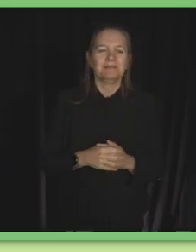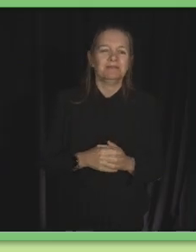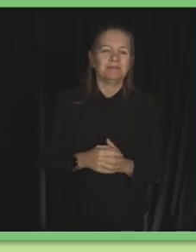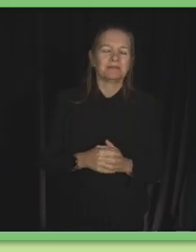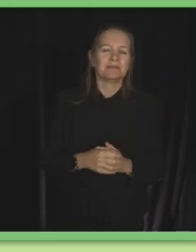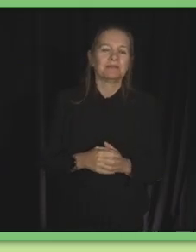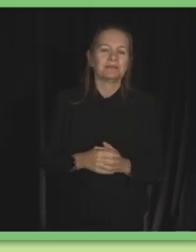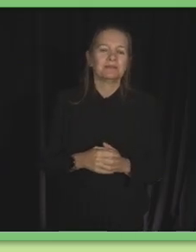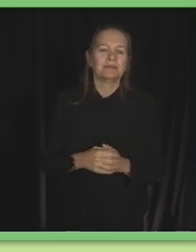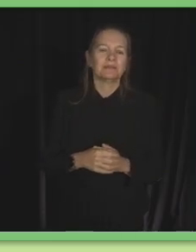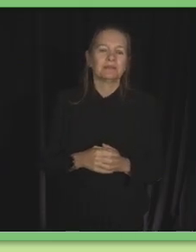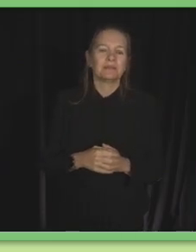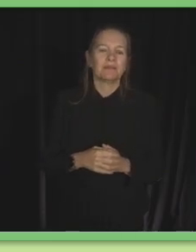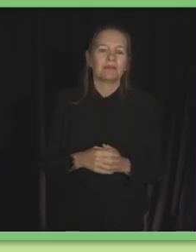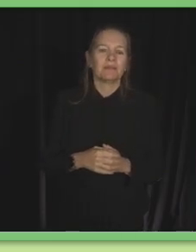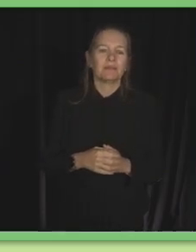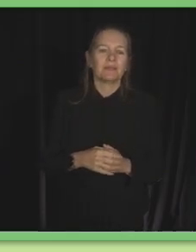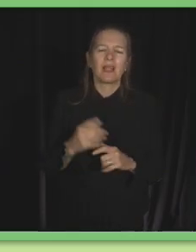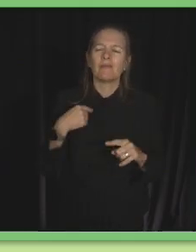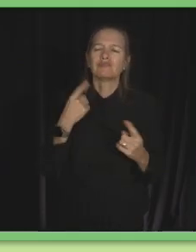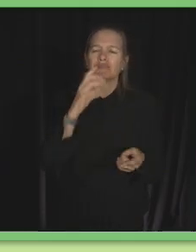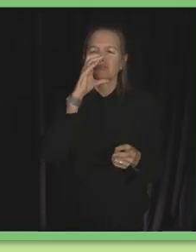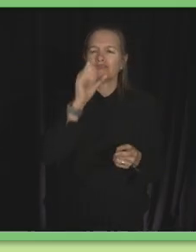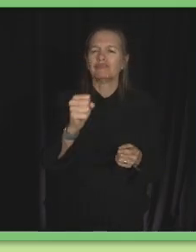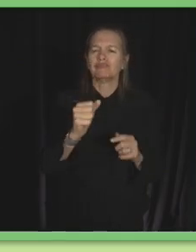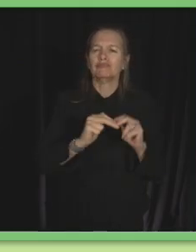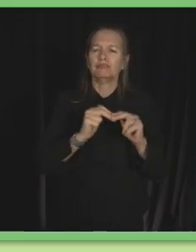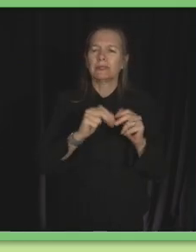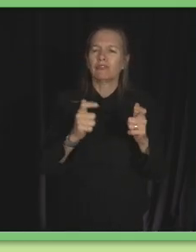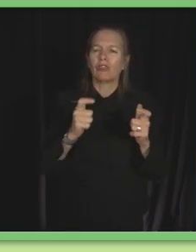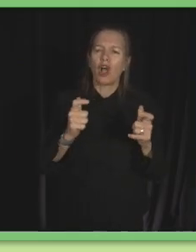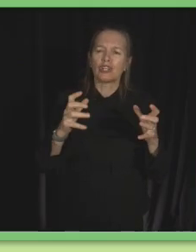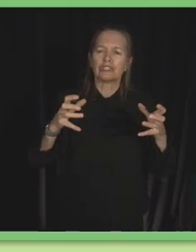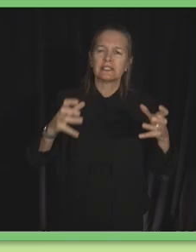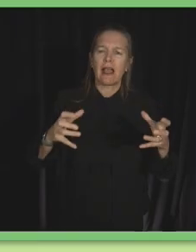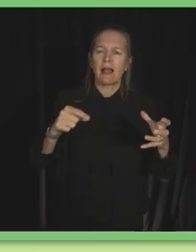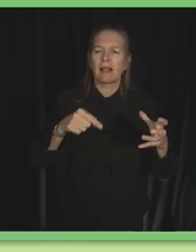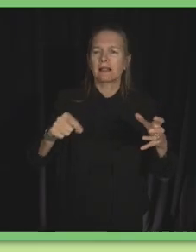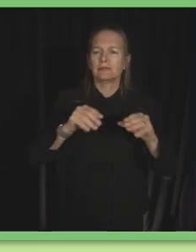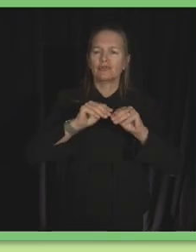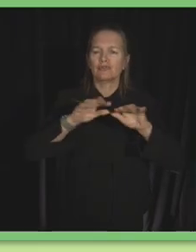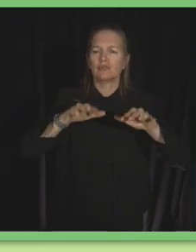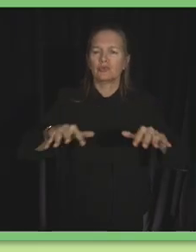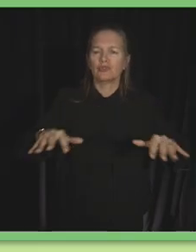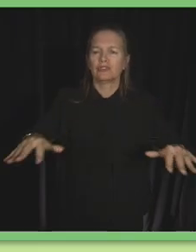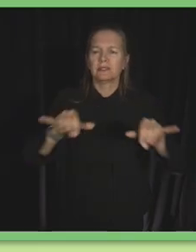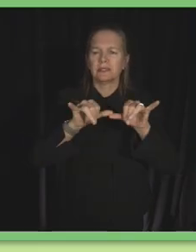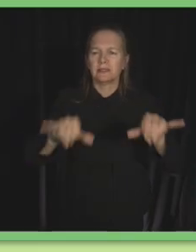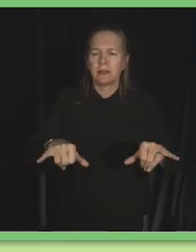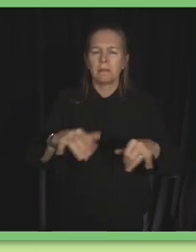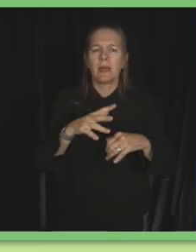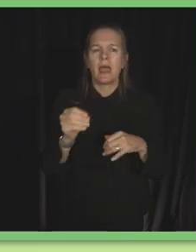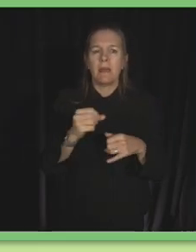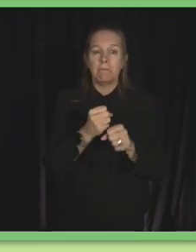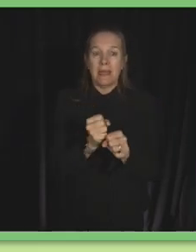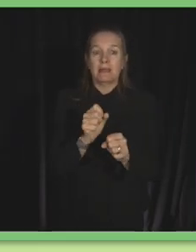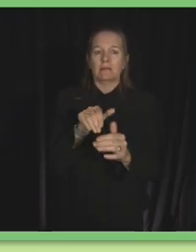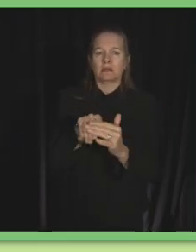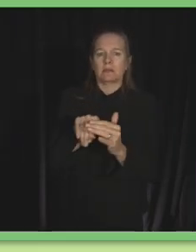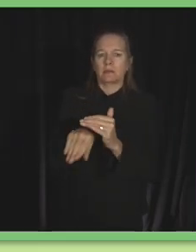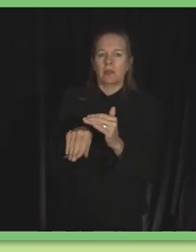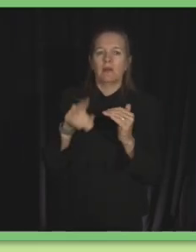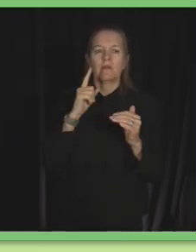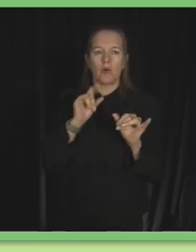I've always been drawn to building large-scale distributed systems. And more importantly, making them accessible